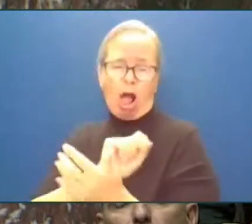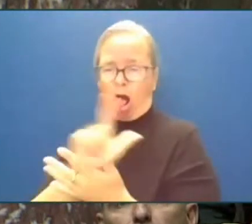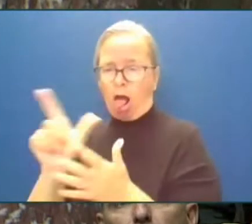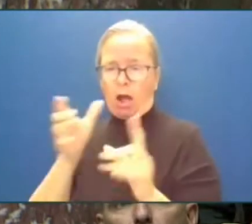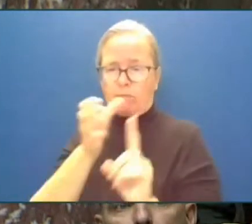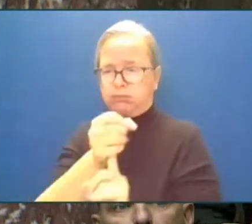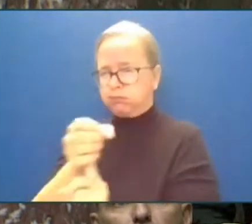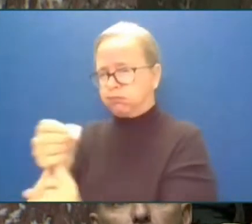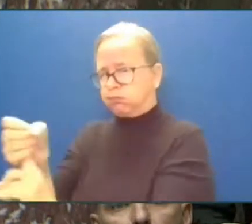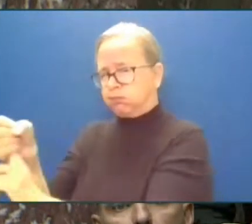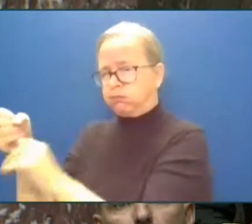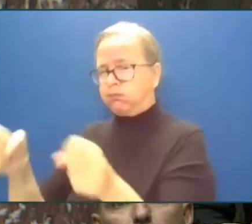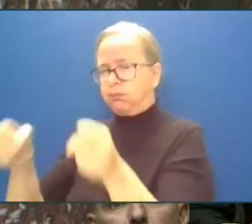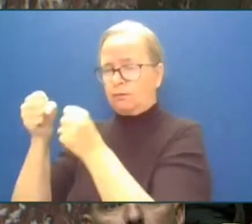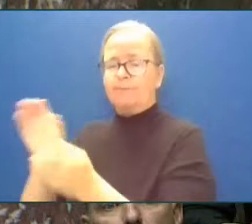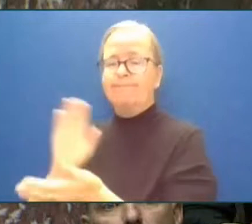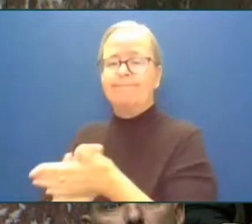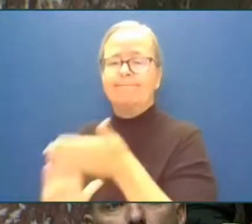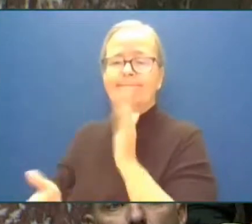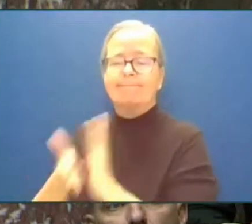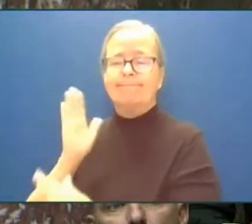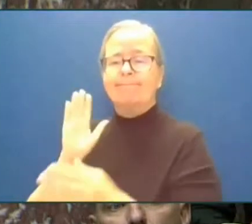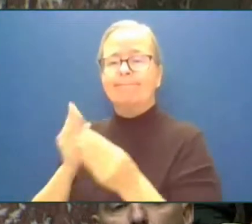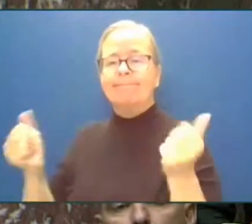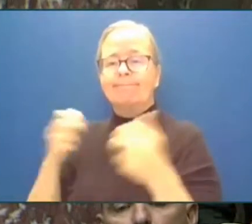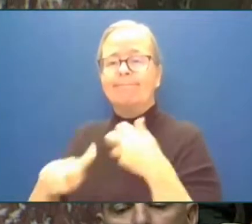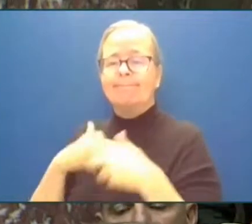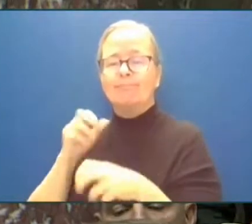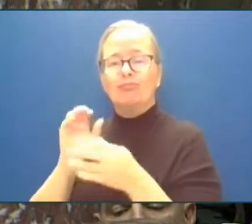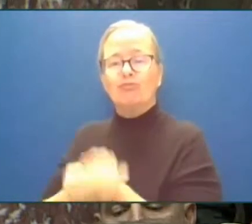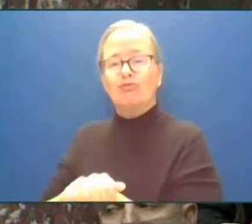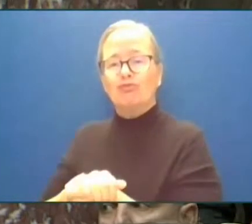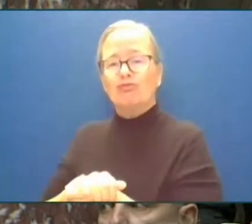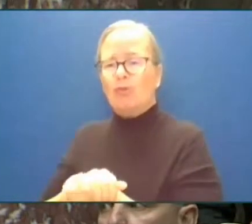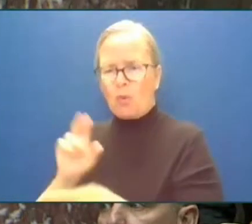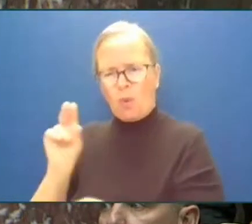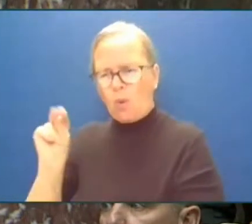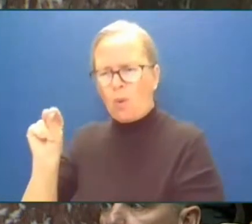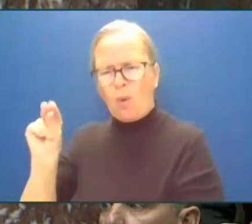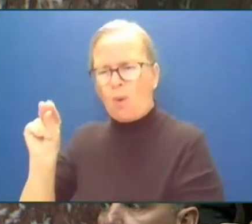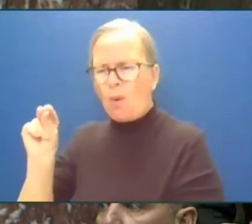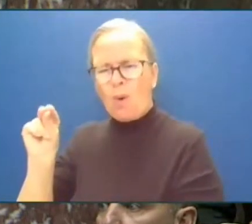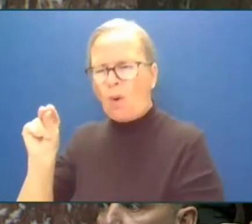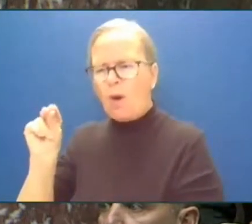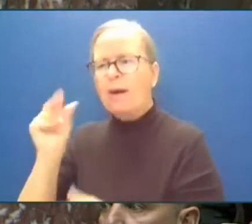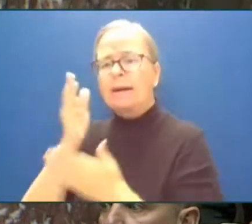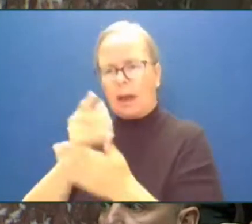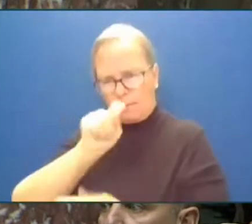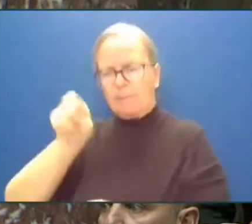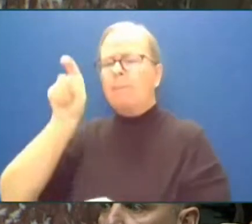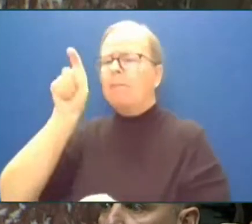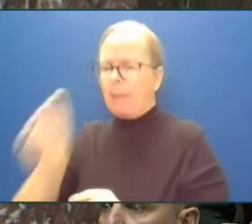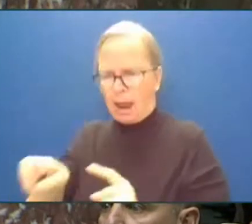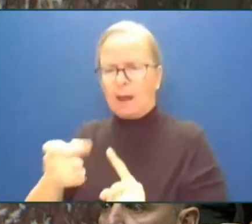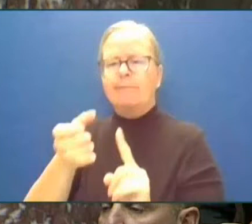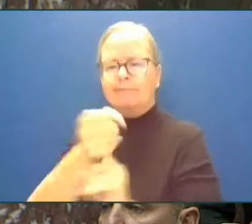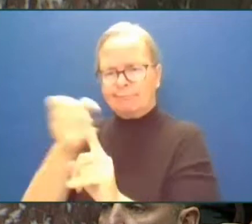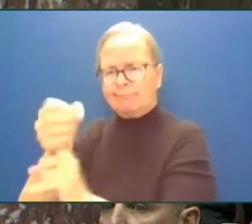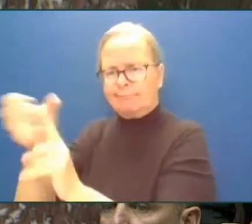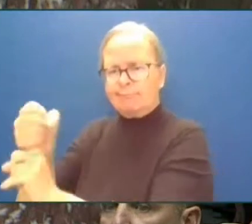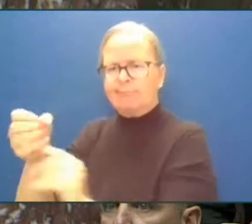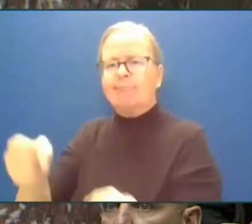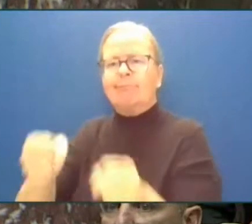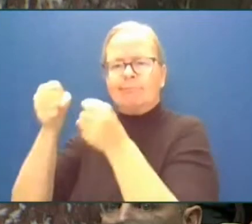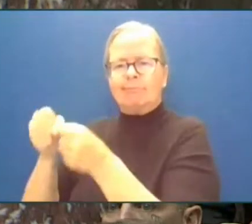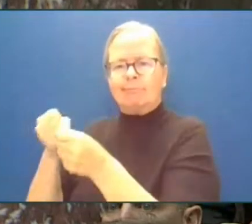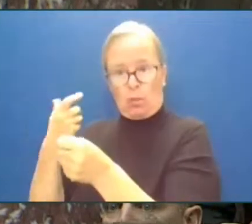sufficient condition to address this complicated problem. I stand by that assertion, Mr. Speaker. We need to take a variety of measures.